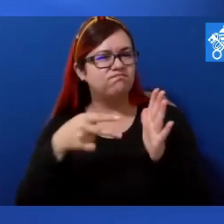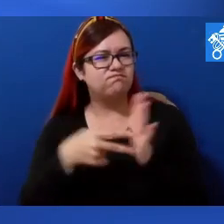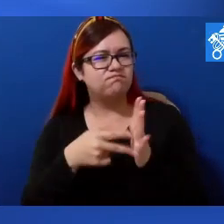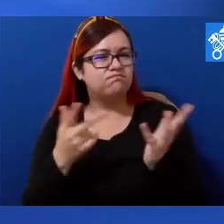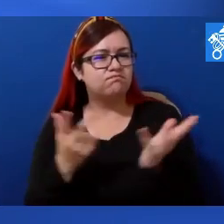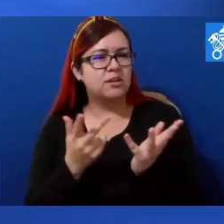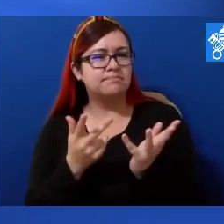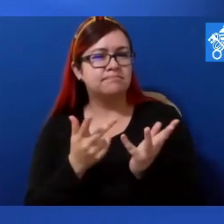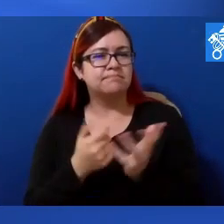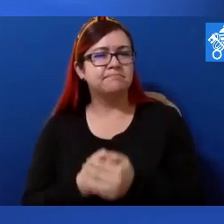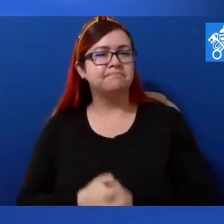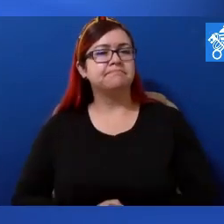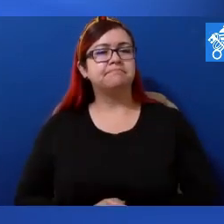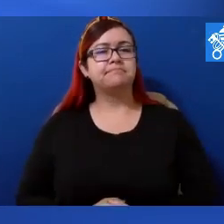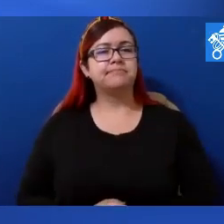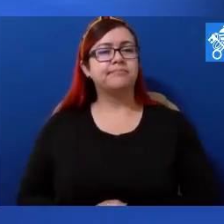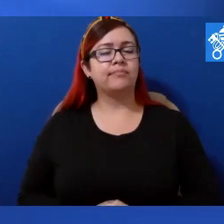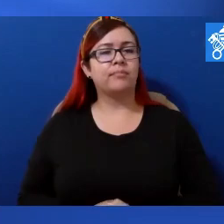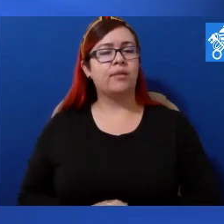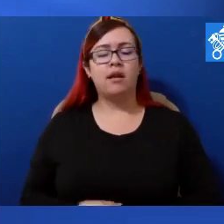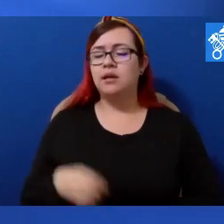What does this mean, desolation?